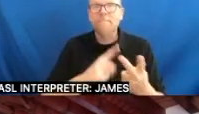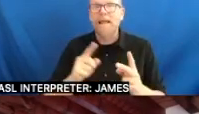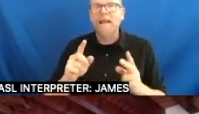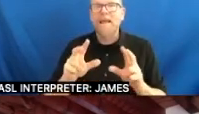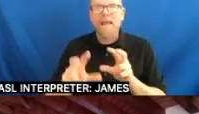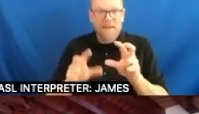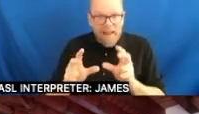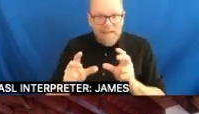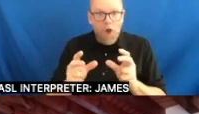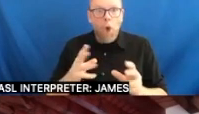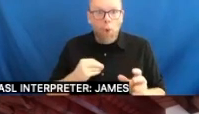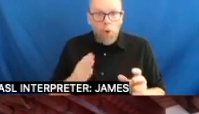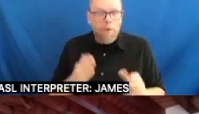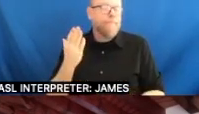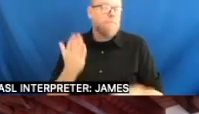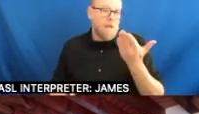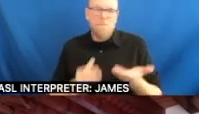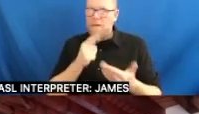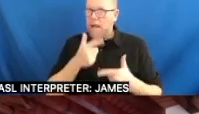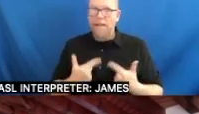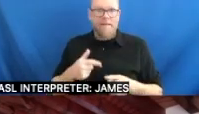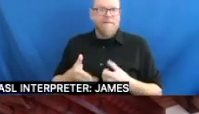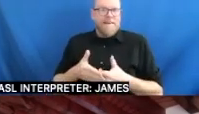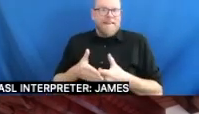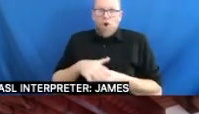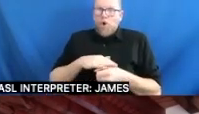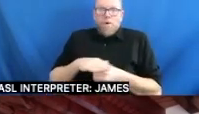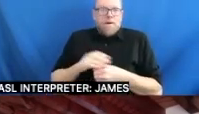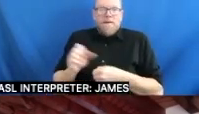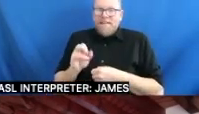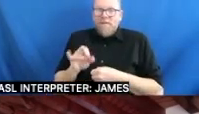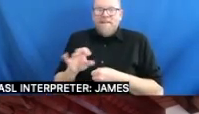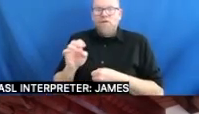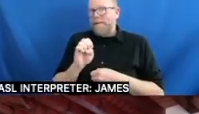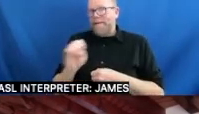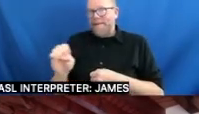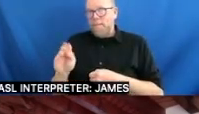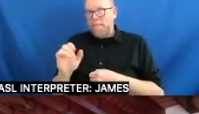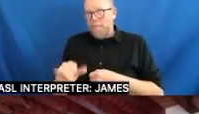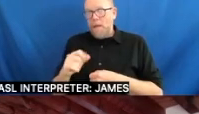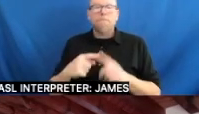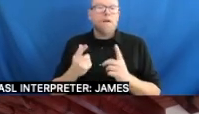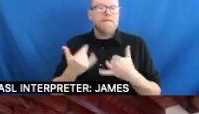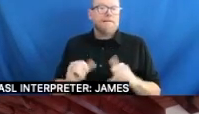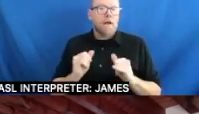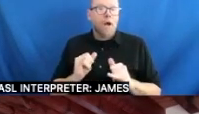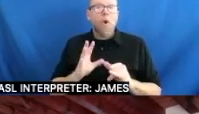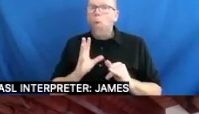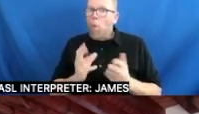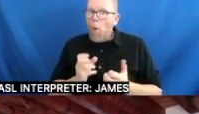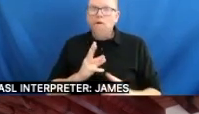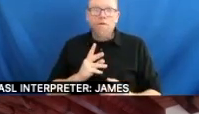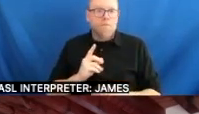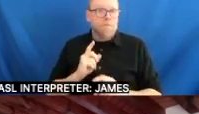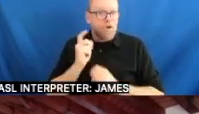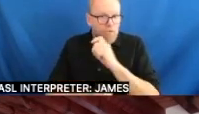who might not live in the area in the San Francisco East Bay, but want to participate and contribute to the success of this